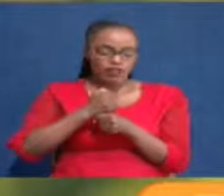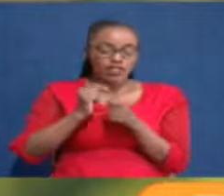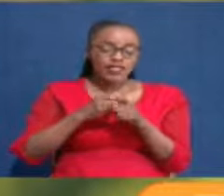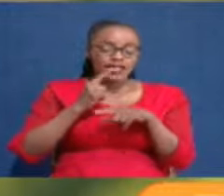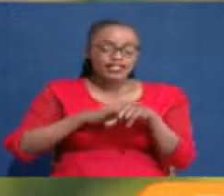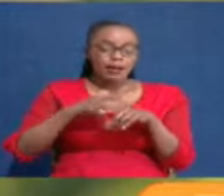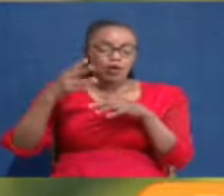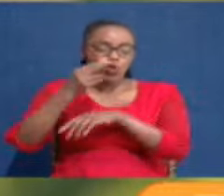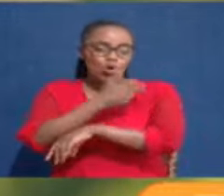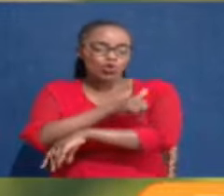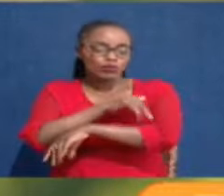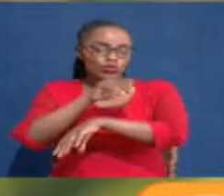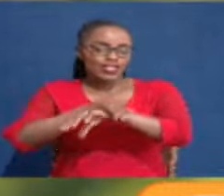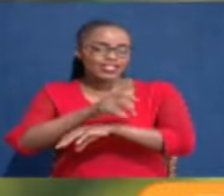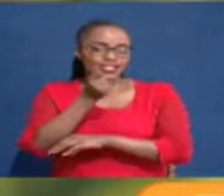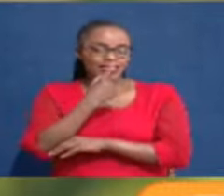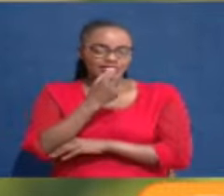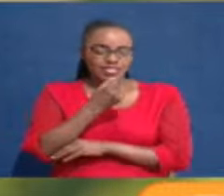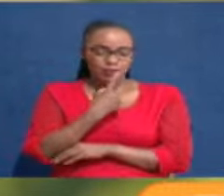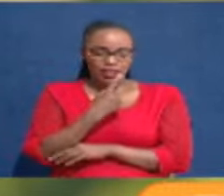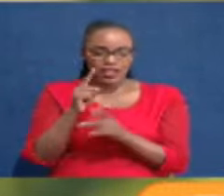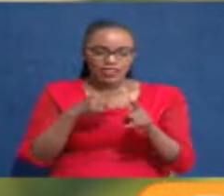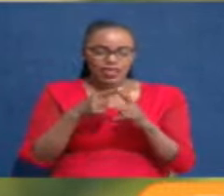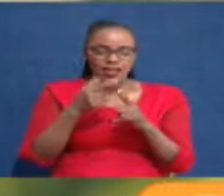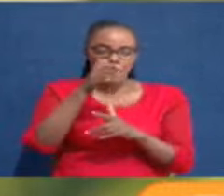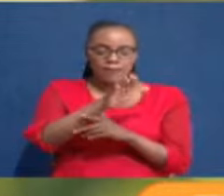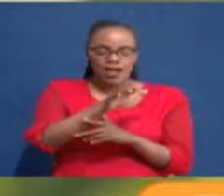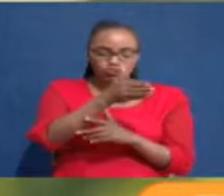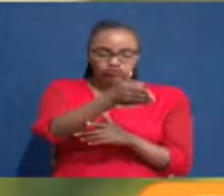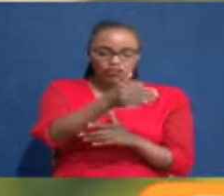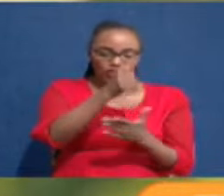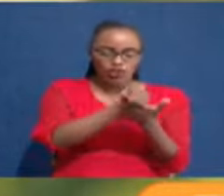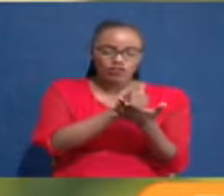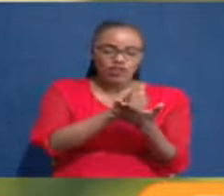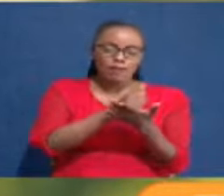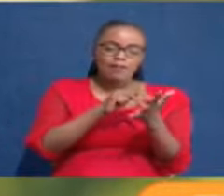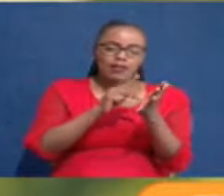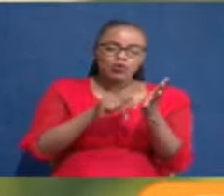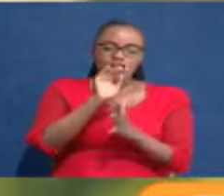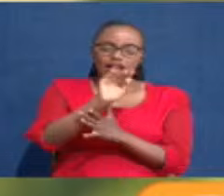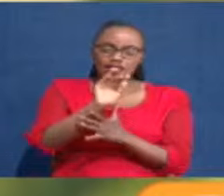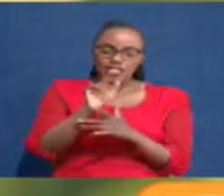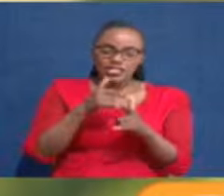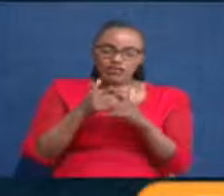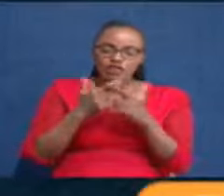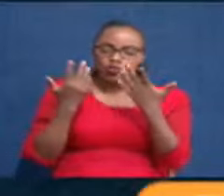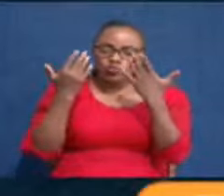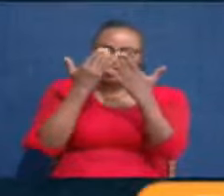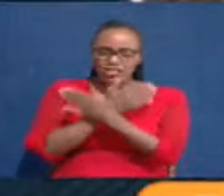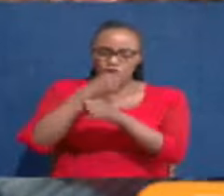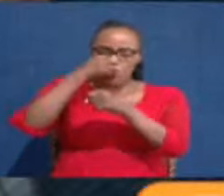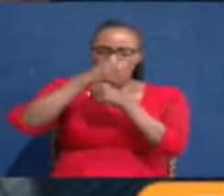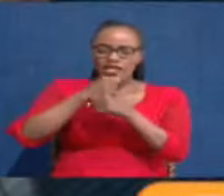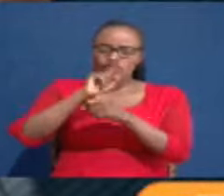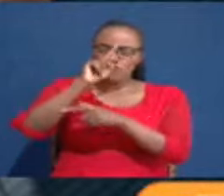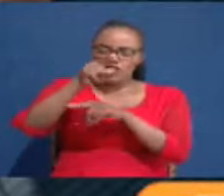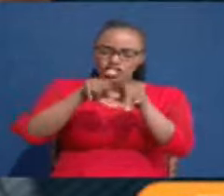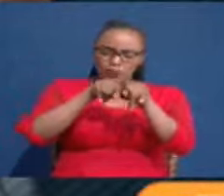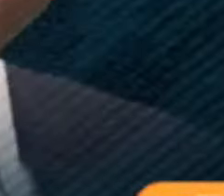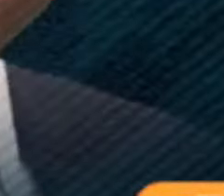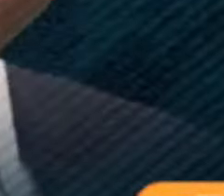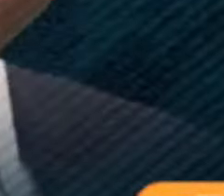Akienda hospitali kutibiwa, anakuja inaweka kwa ofisi. Tunaomba hii kitu inaitwa cap night ikuwe reviewed. This comes as a letter from